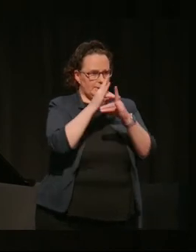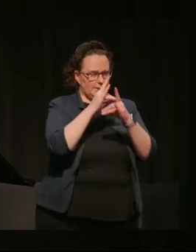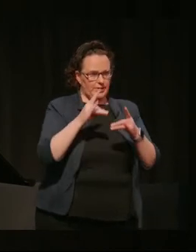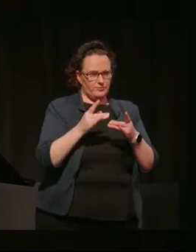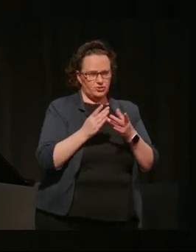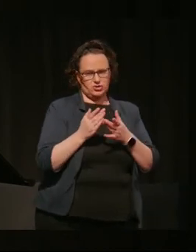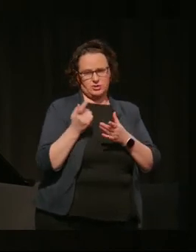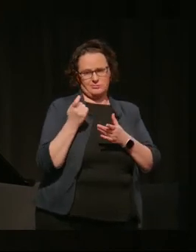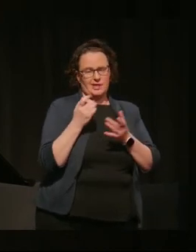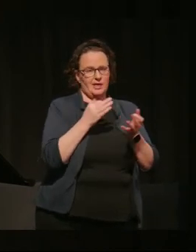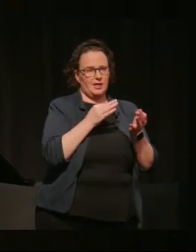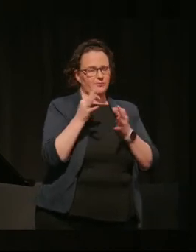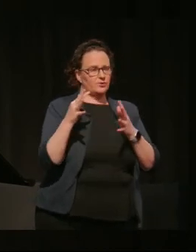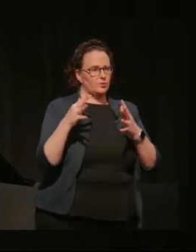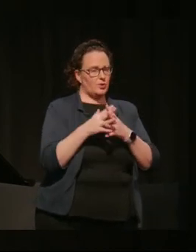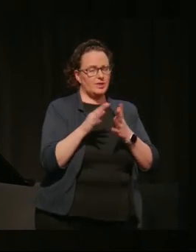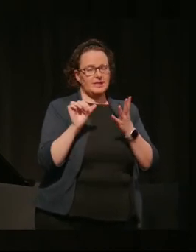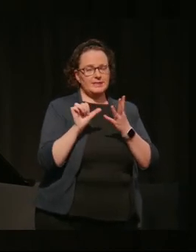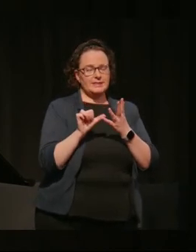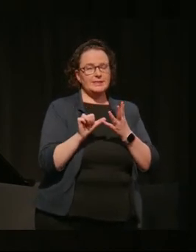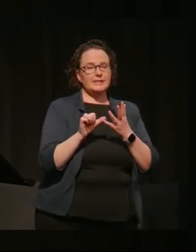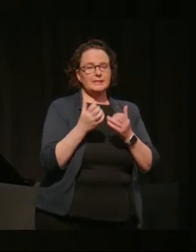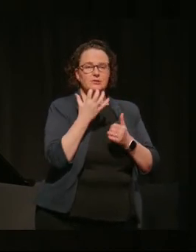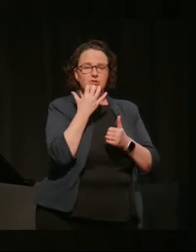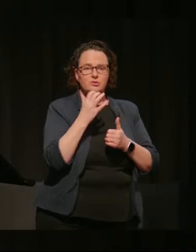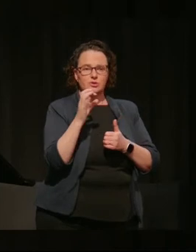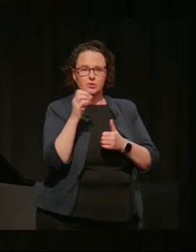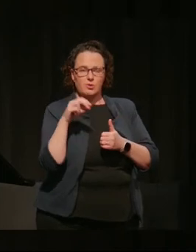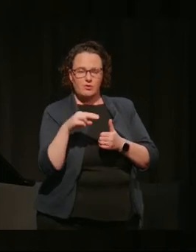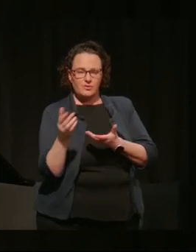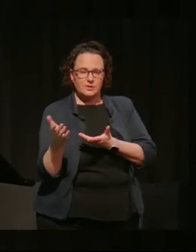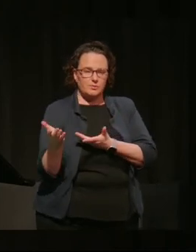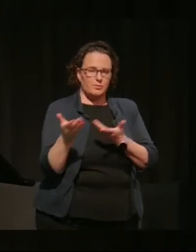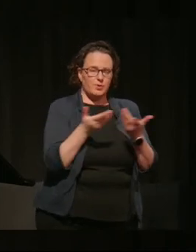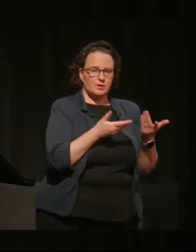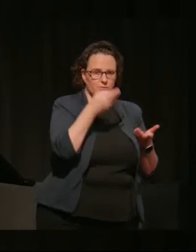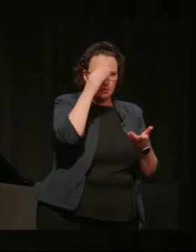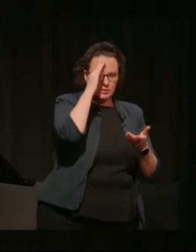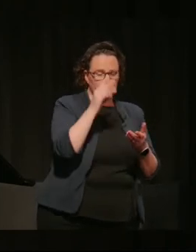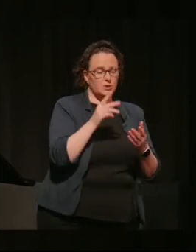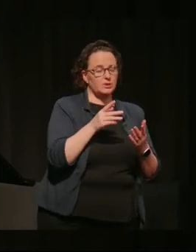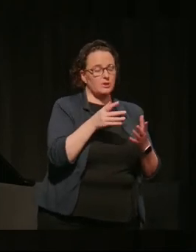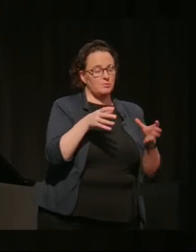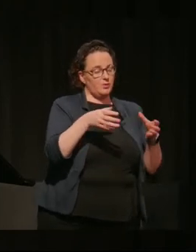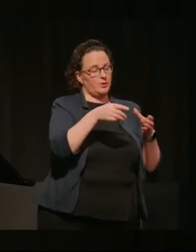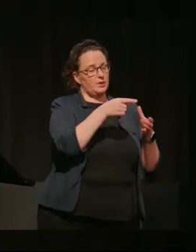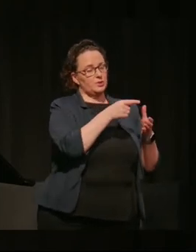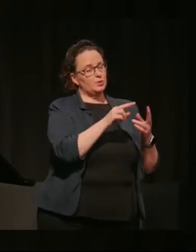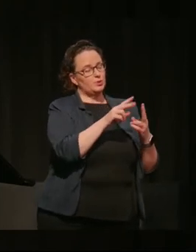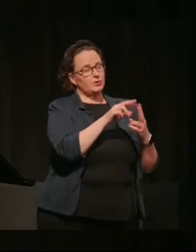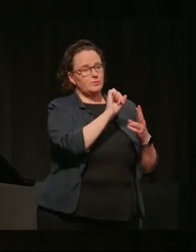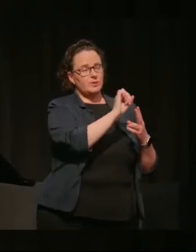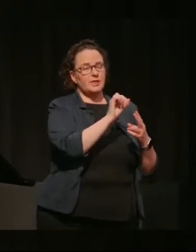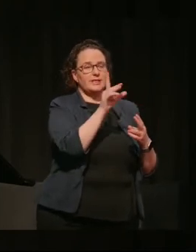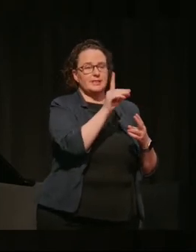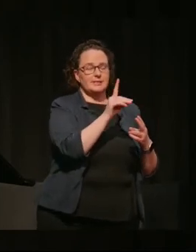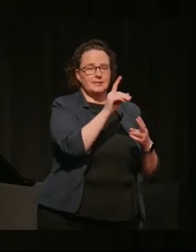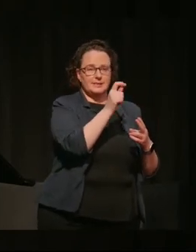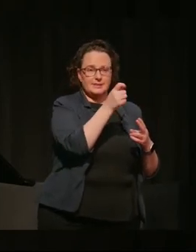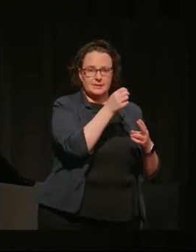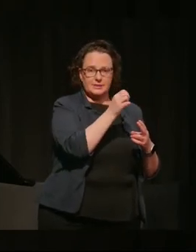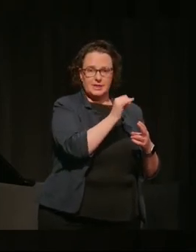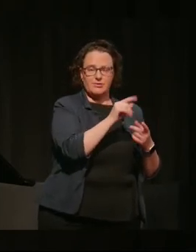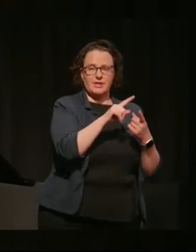He brought six Jewish orphans back with him to Ireland. Among those children were brother and sister Terry and Susie Molnar,